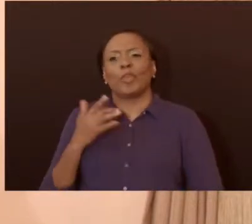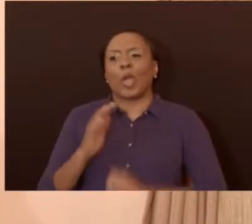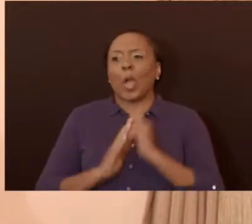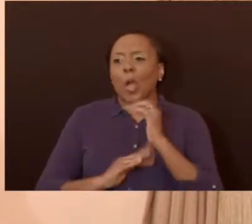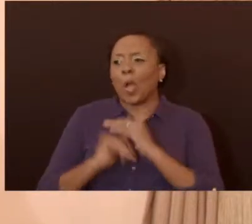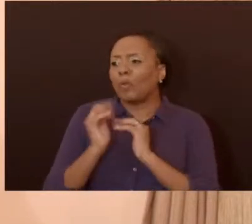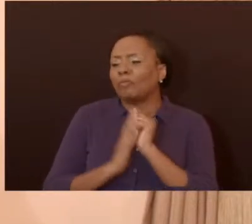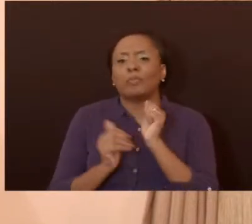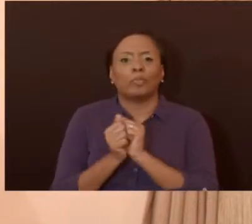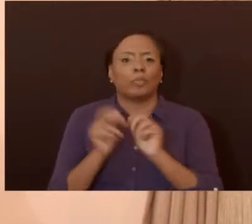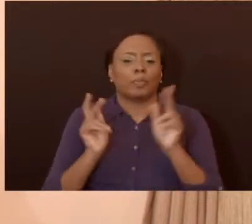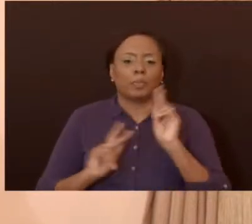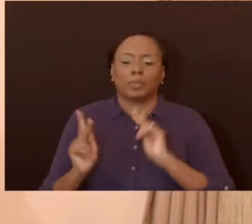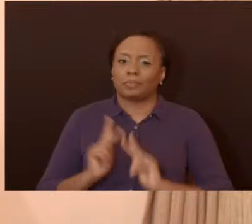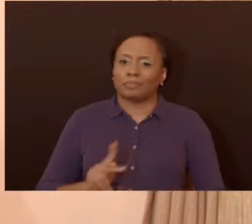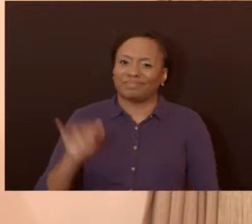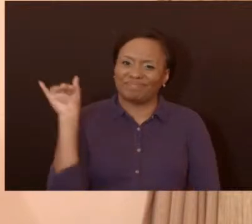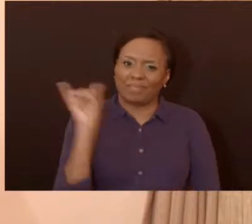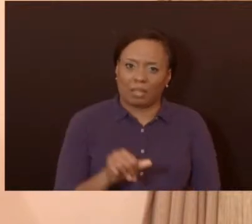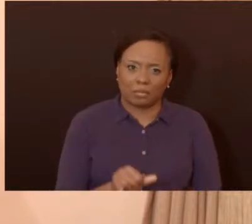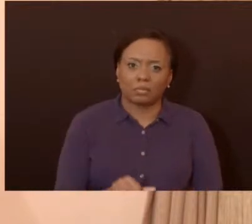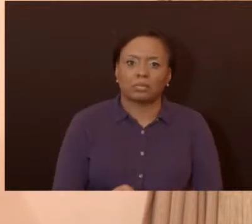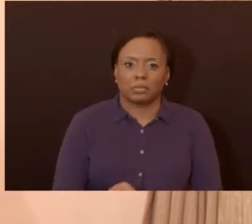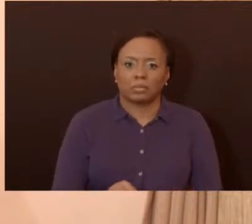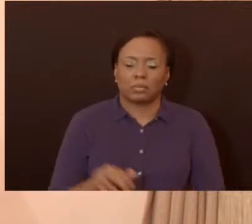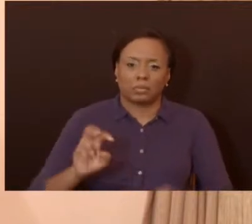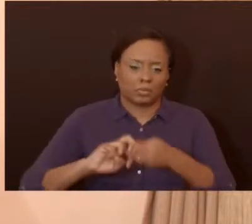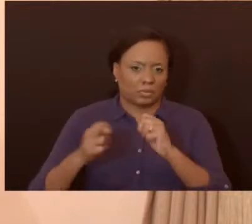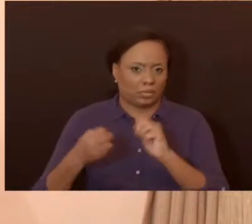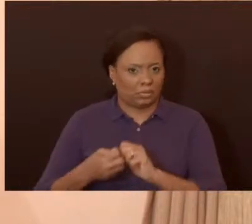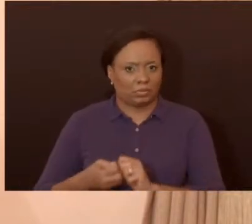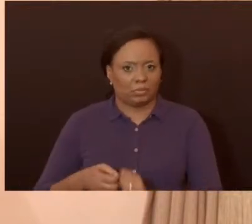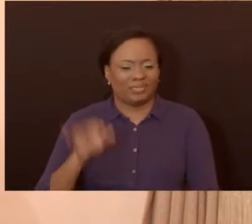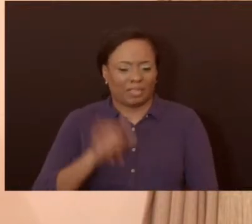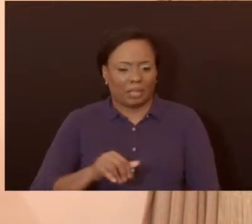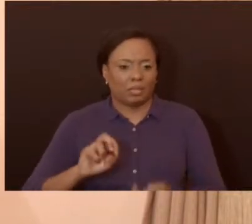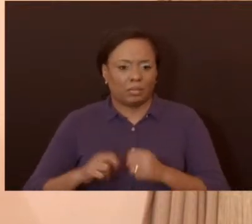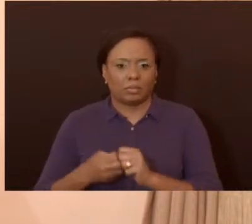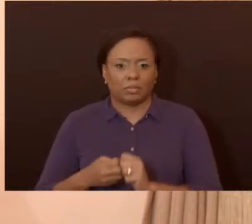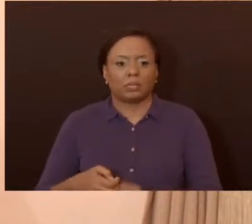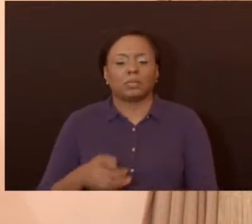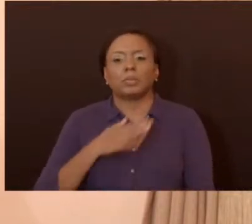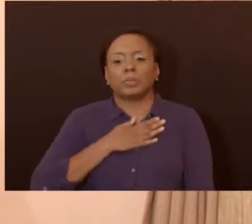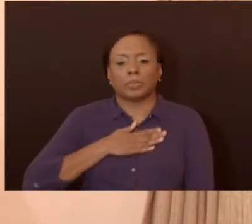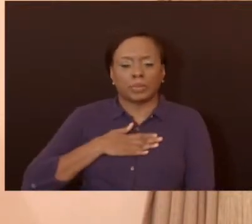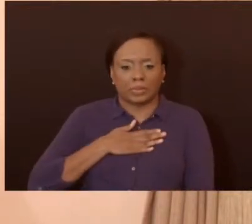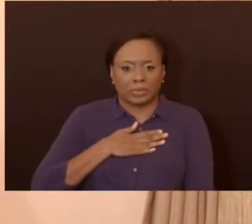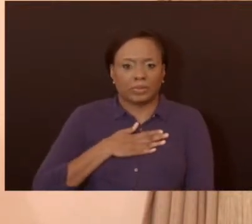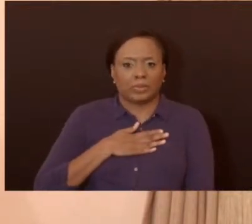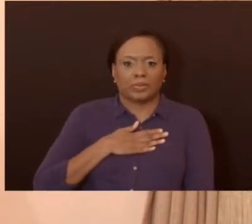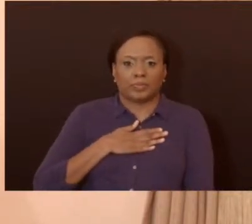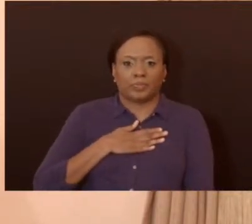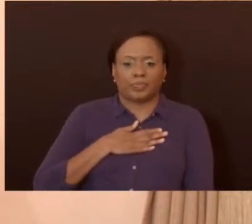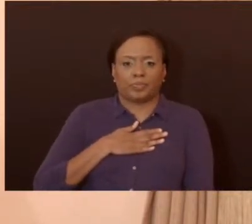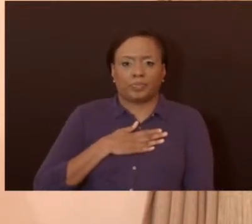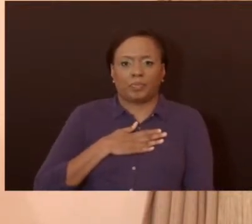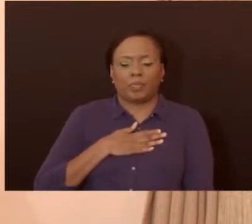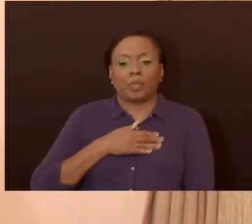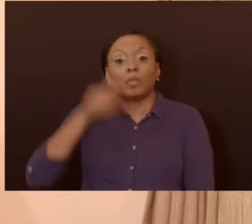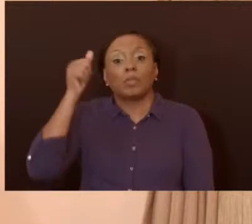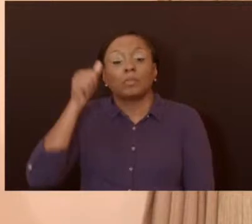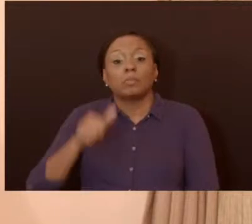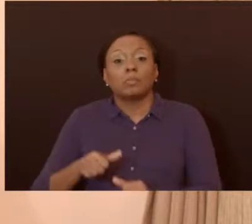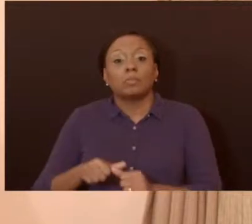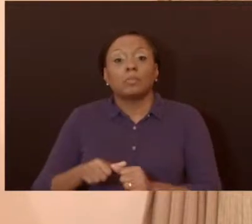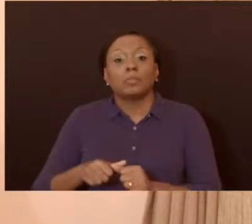and secure around. That is where we're having the issue. So I just want to ask persons, maintain the